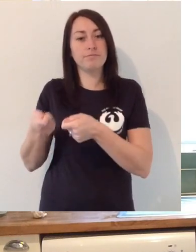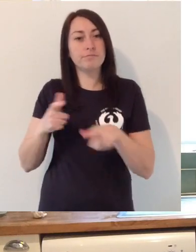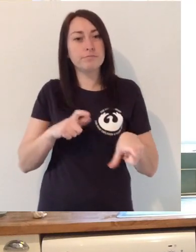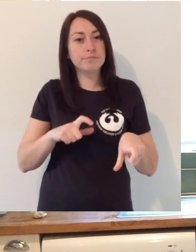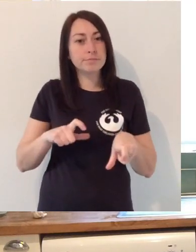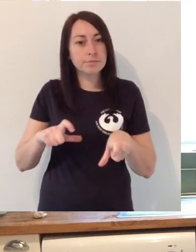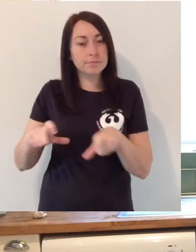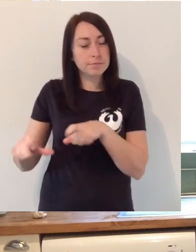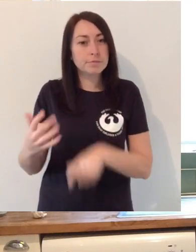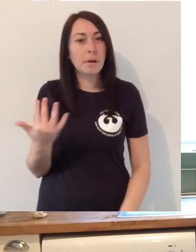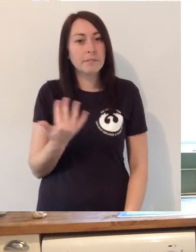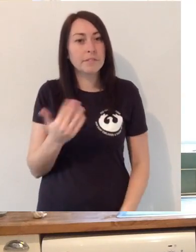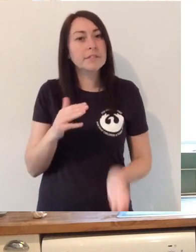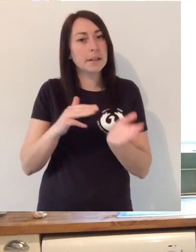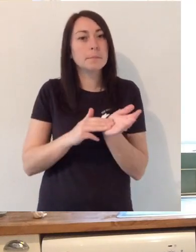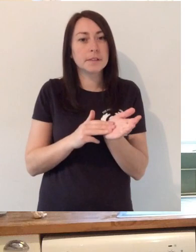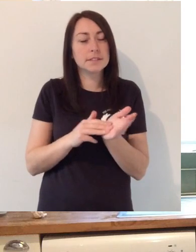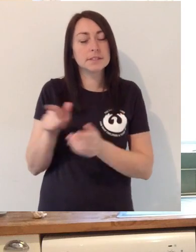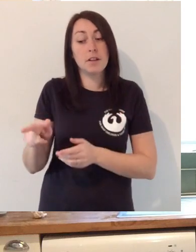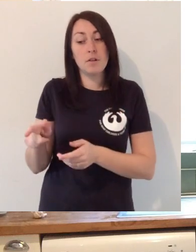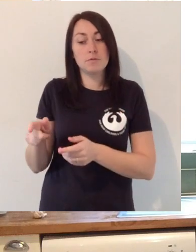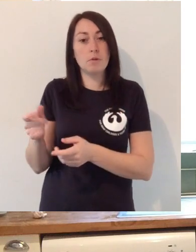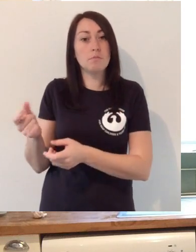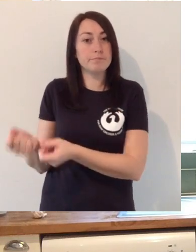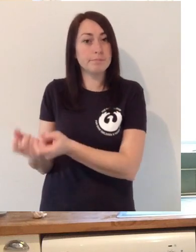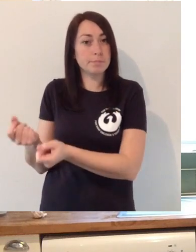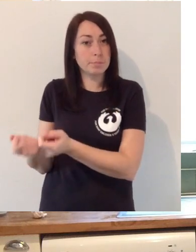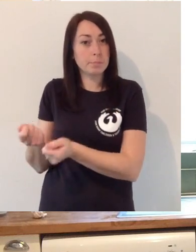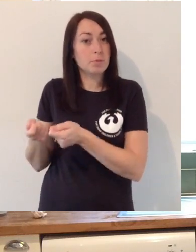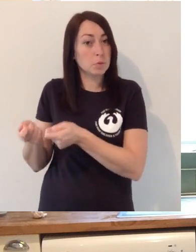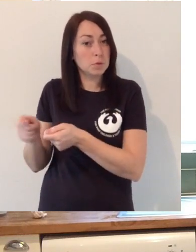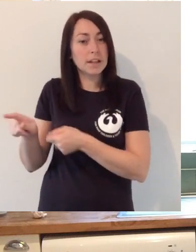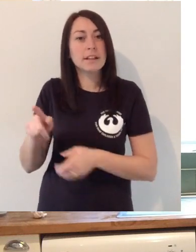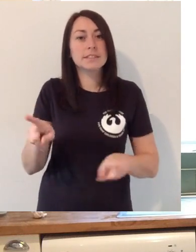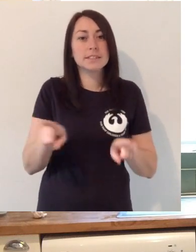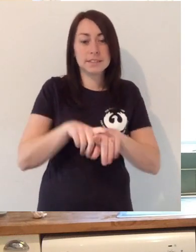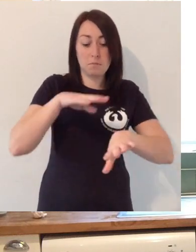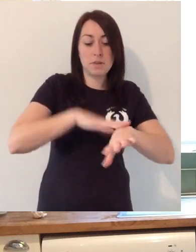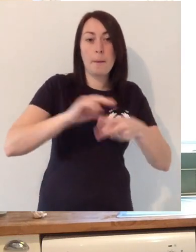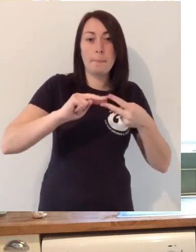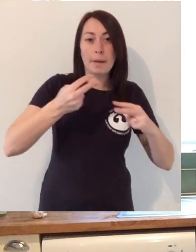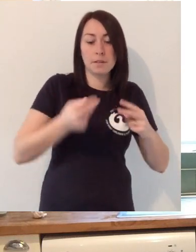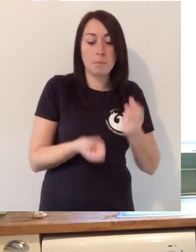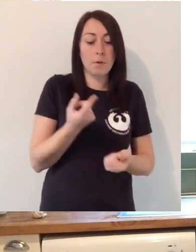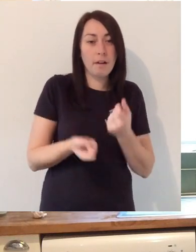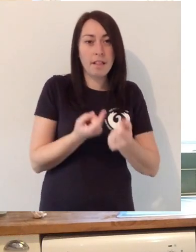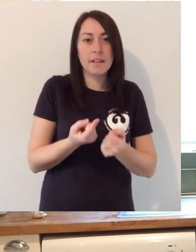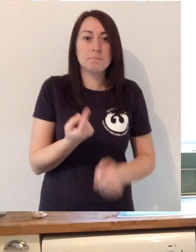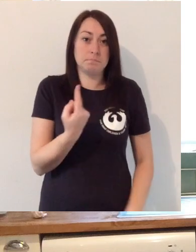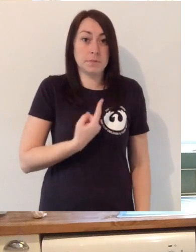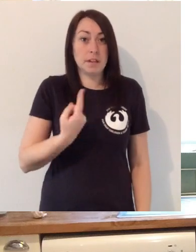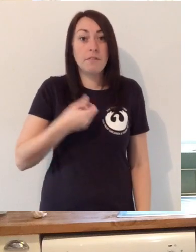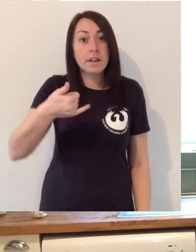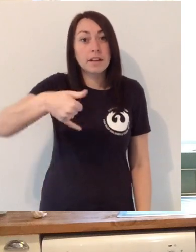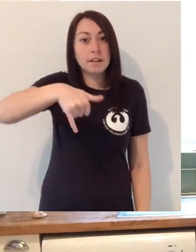and that is going to continue to cook for about another 15 minutes. So while that is cooking, we can now start to boil our pasta. So in the meantime, I have